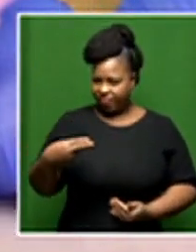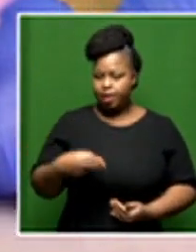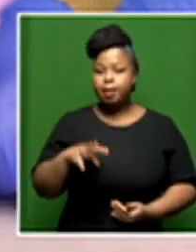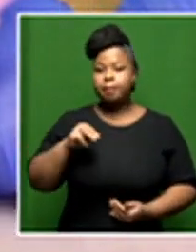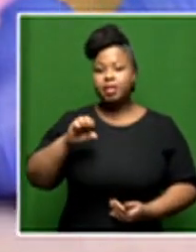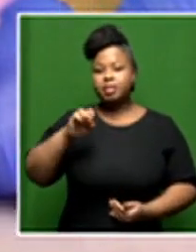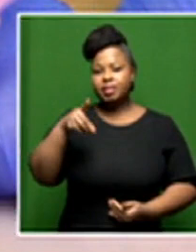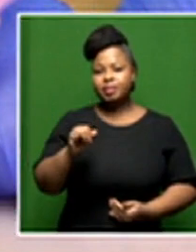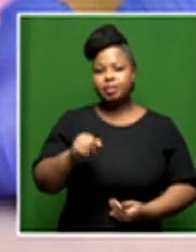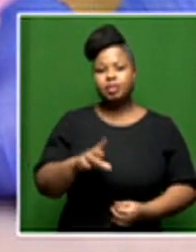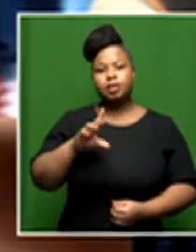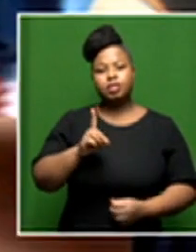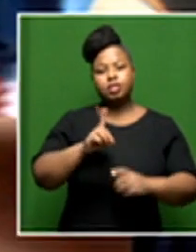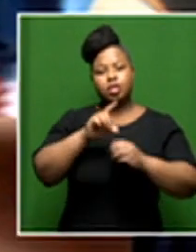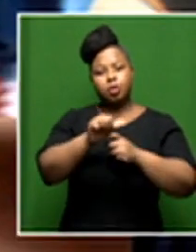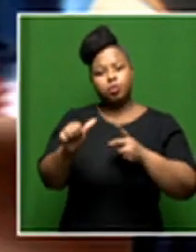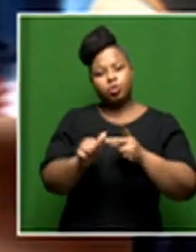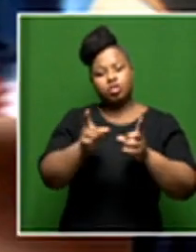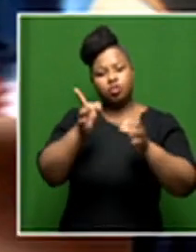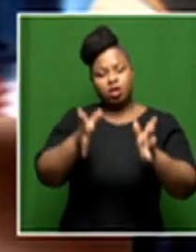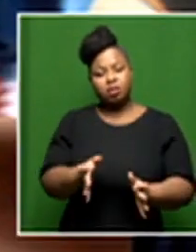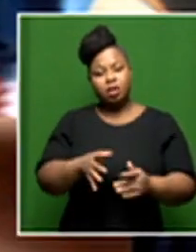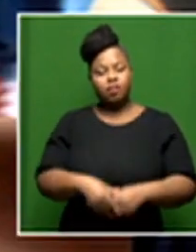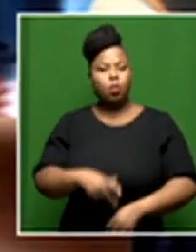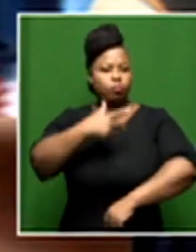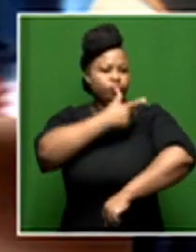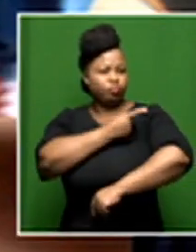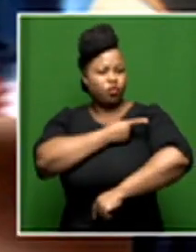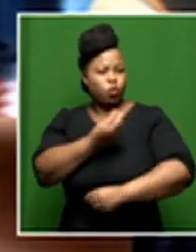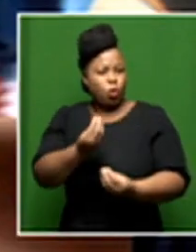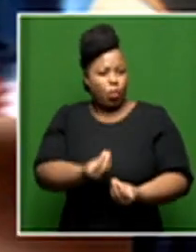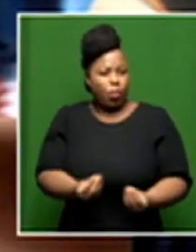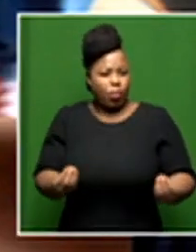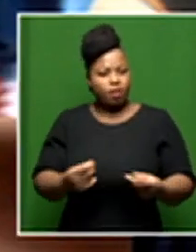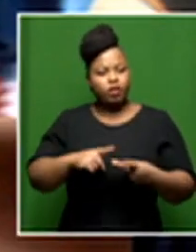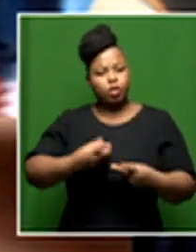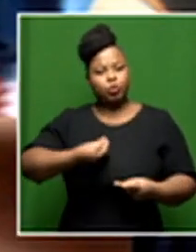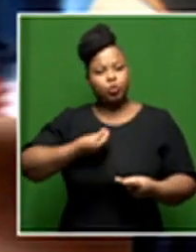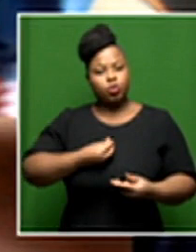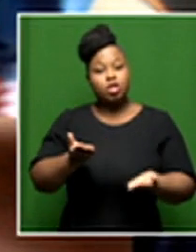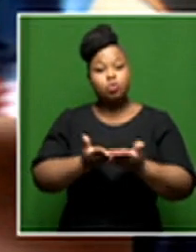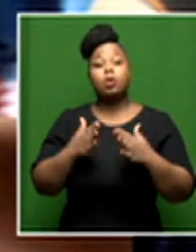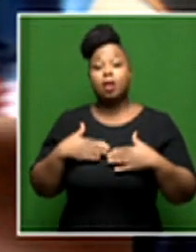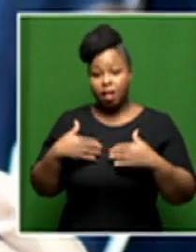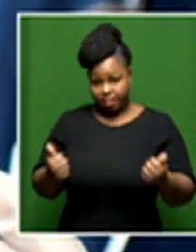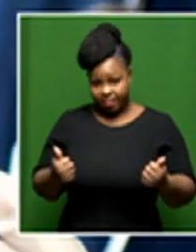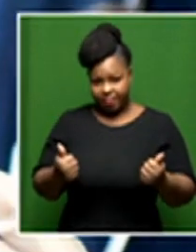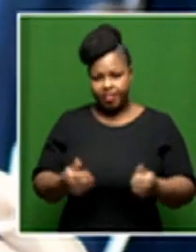who is the Deputy Director for the Expanded Program on Immunization, Child, Youth and